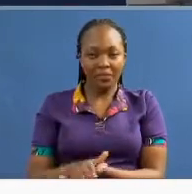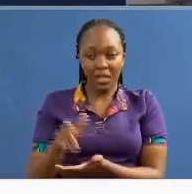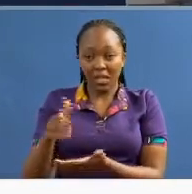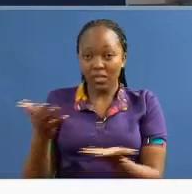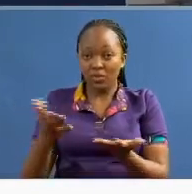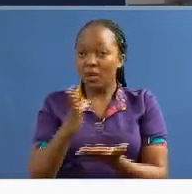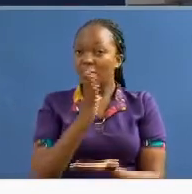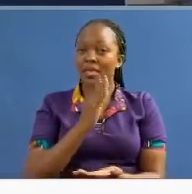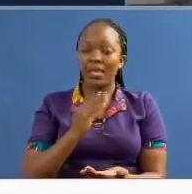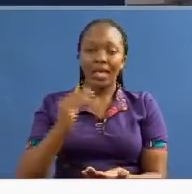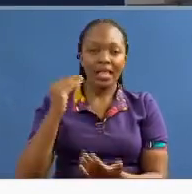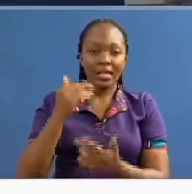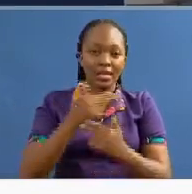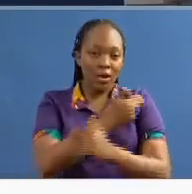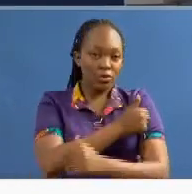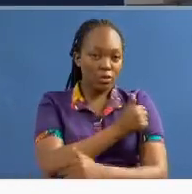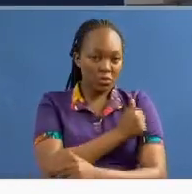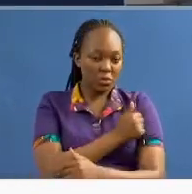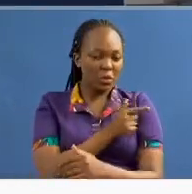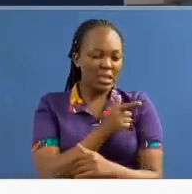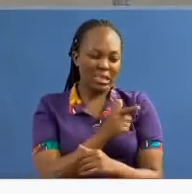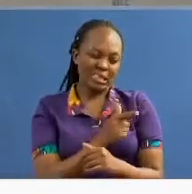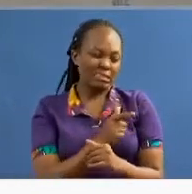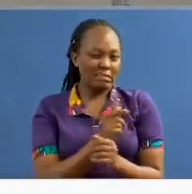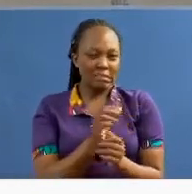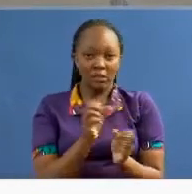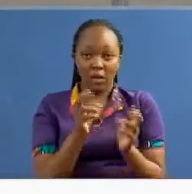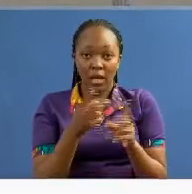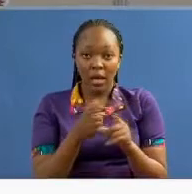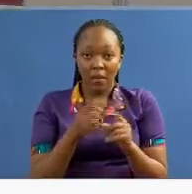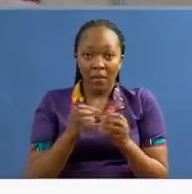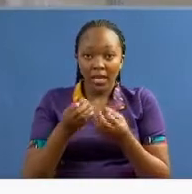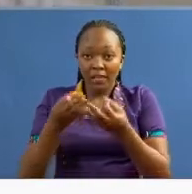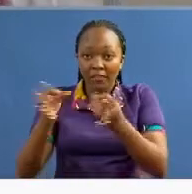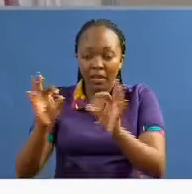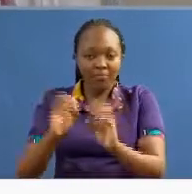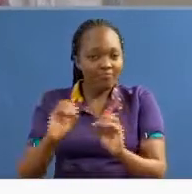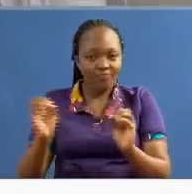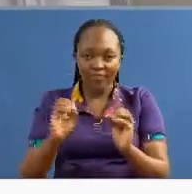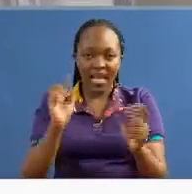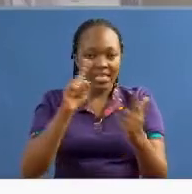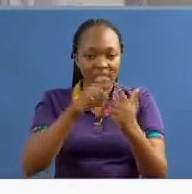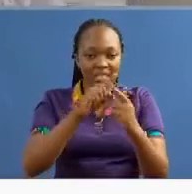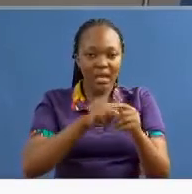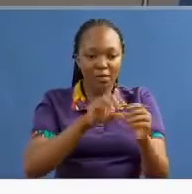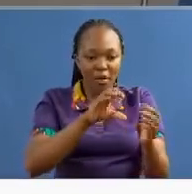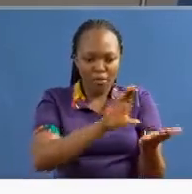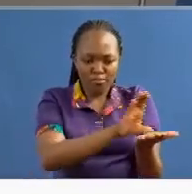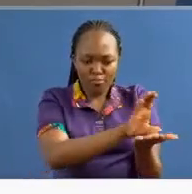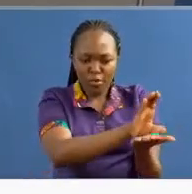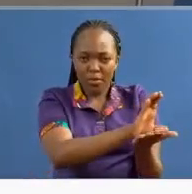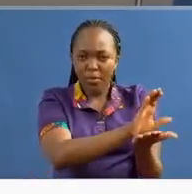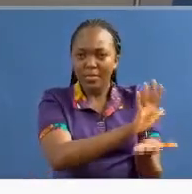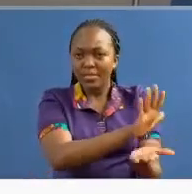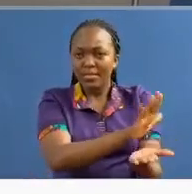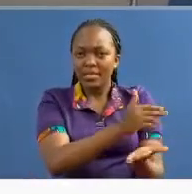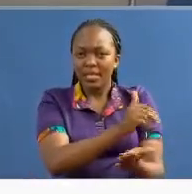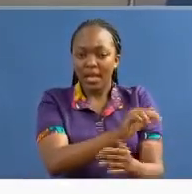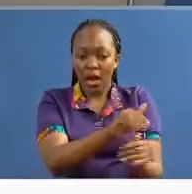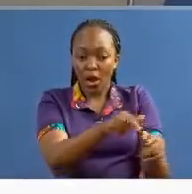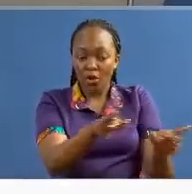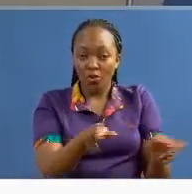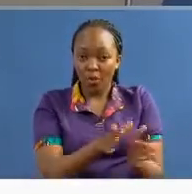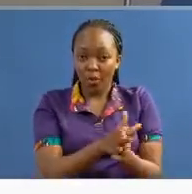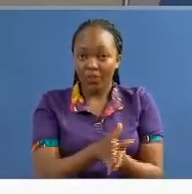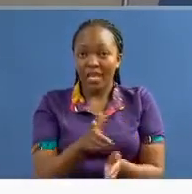infectious disease unit. She is stable but will not be released until fully quarantined. The CS has urged Kenyans to remain calm since